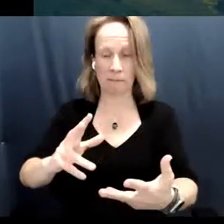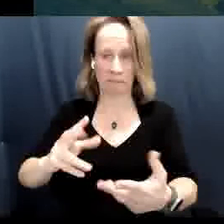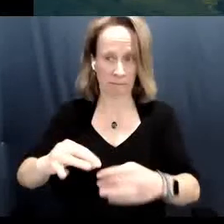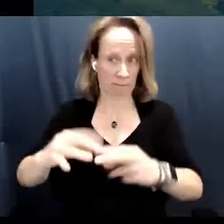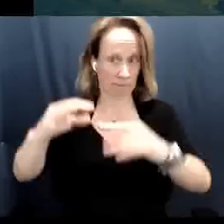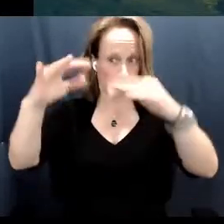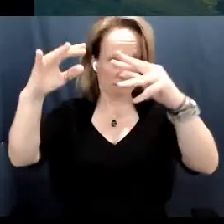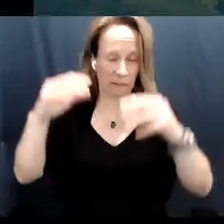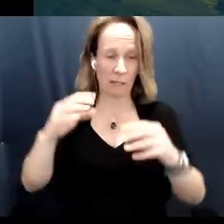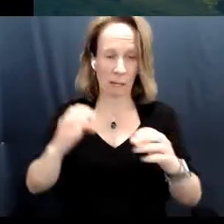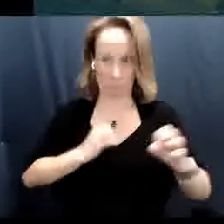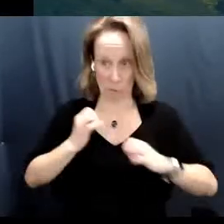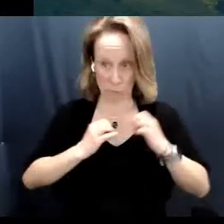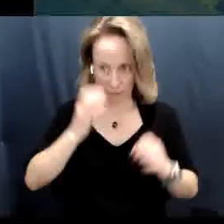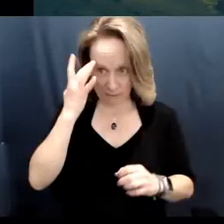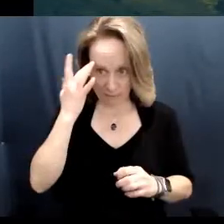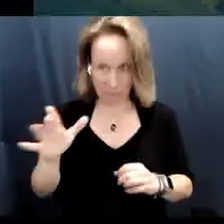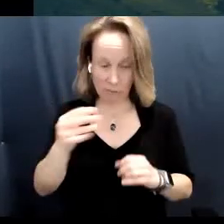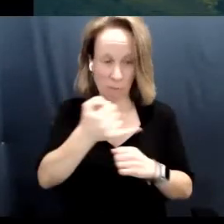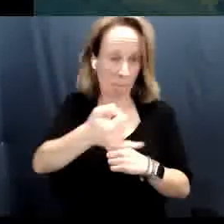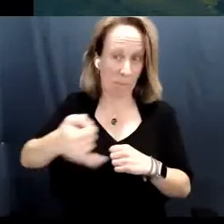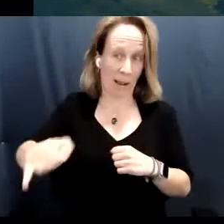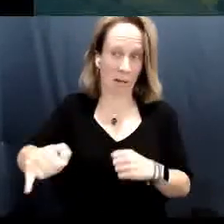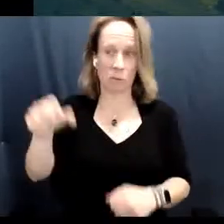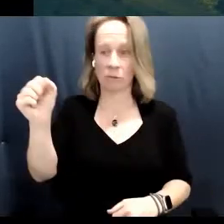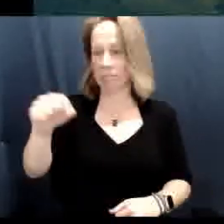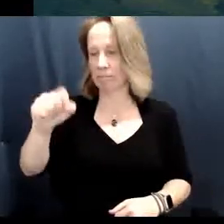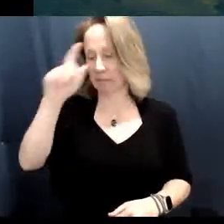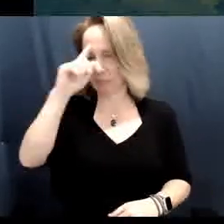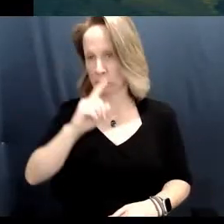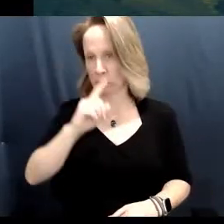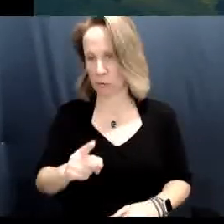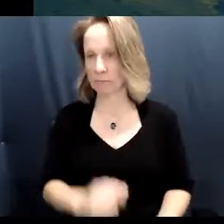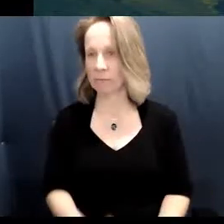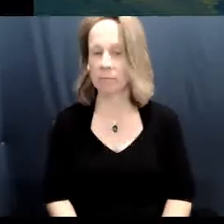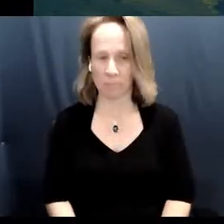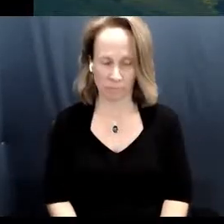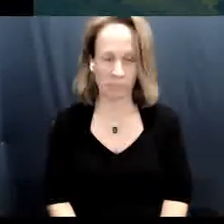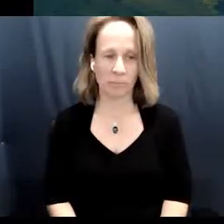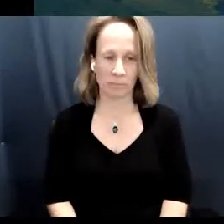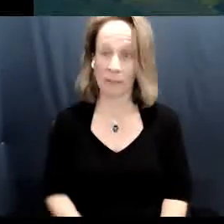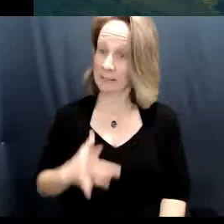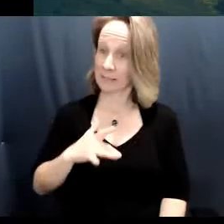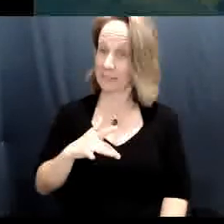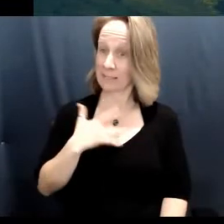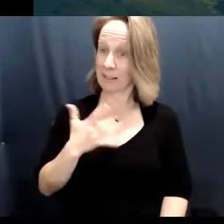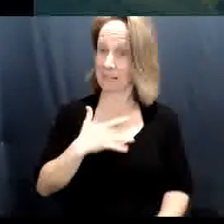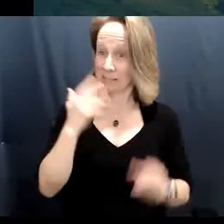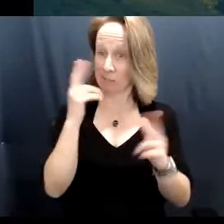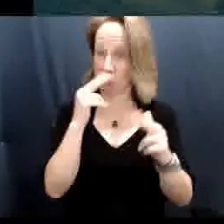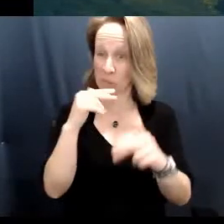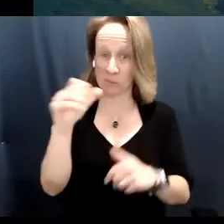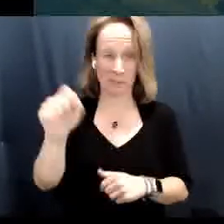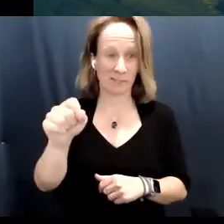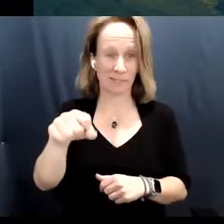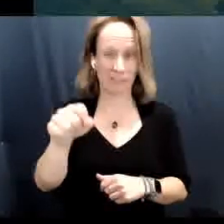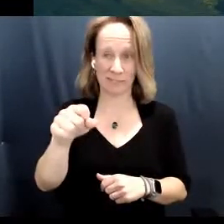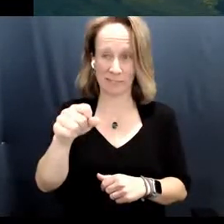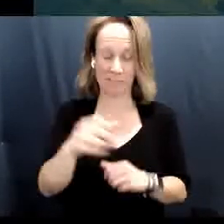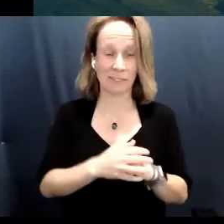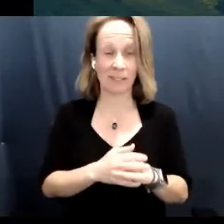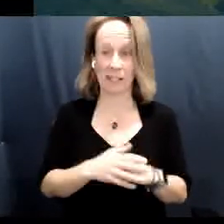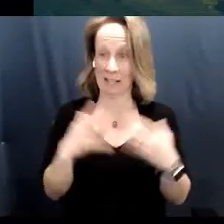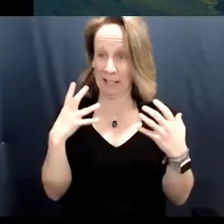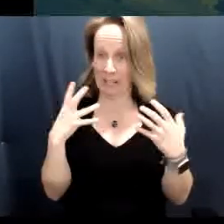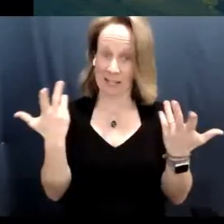intelligence, boundaries, absolutely. Sense of humor, yeah. Hearing about people's trauma can be very